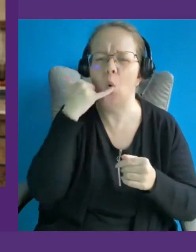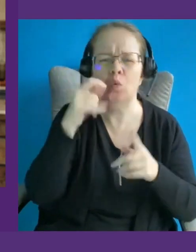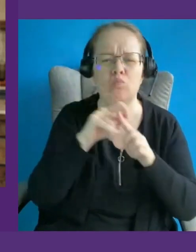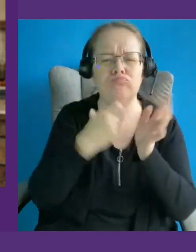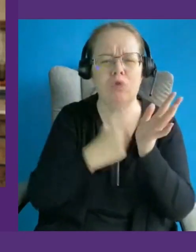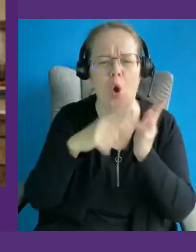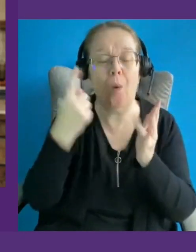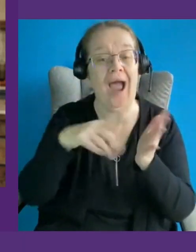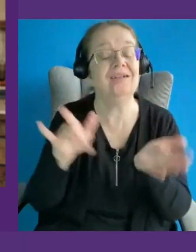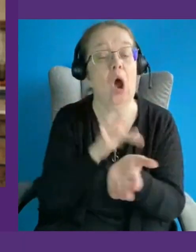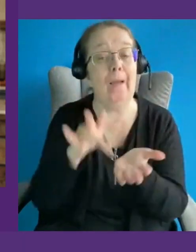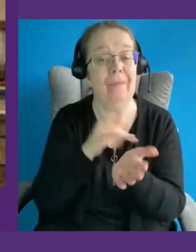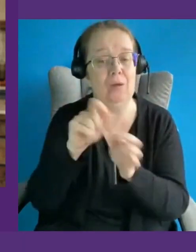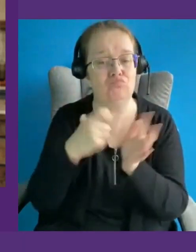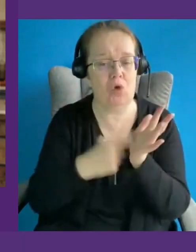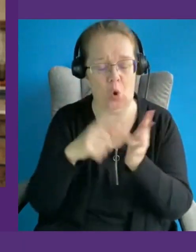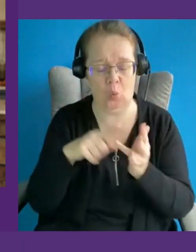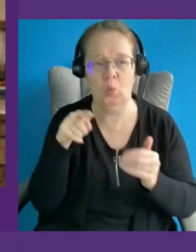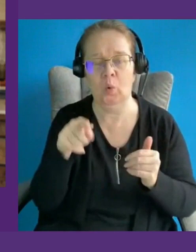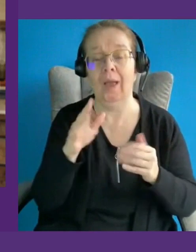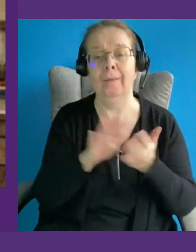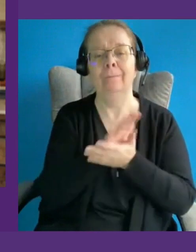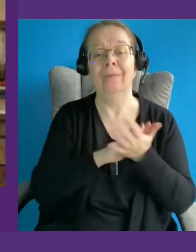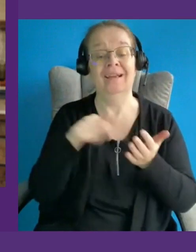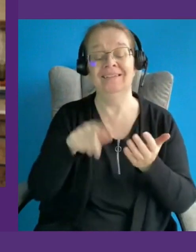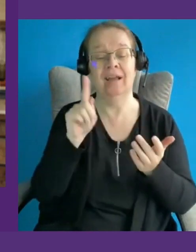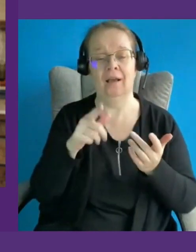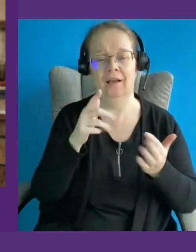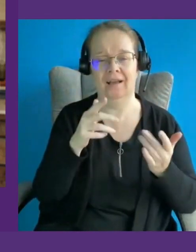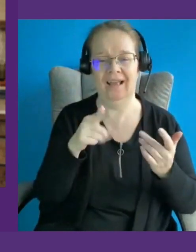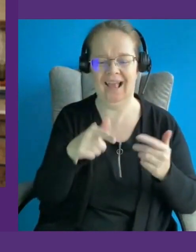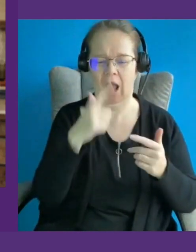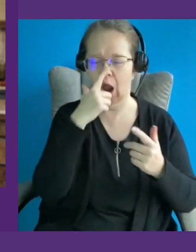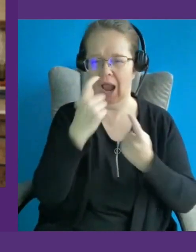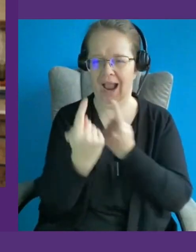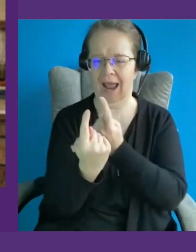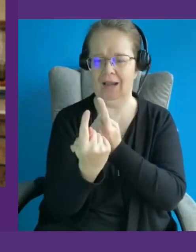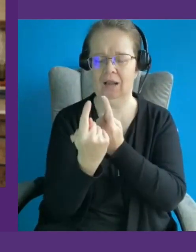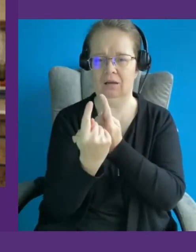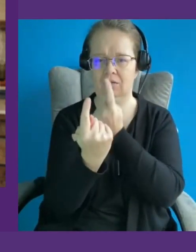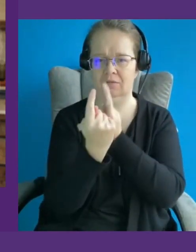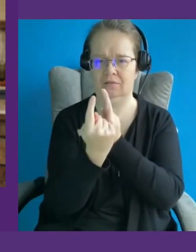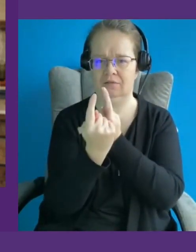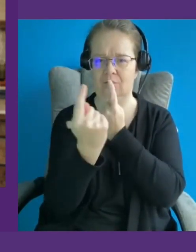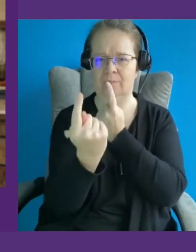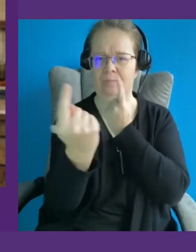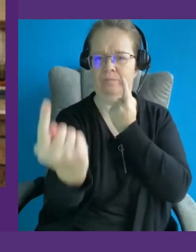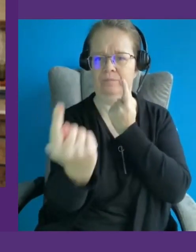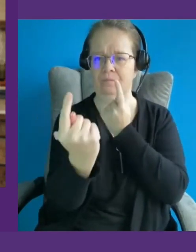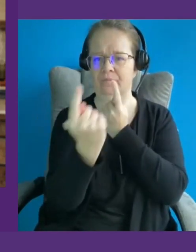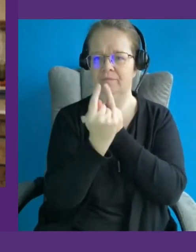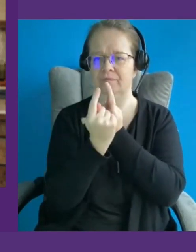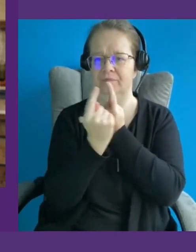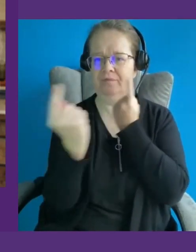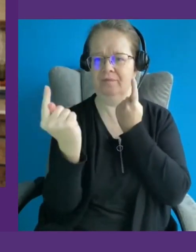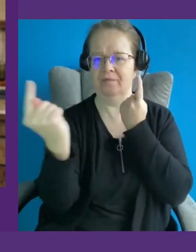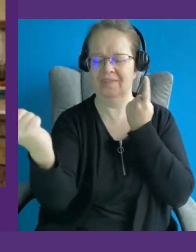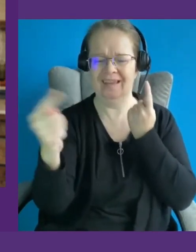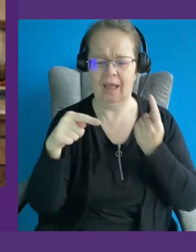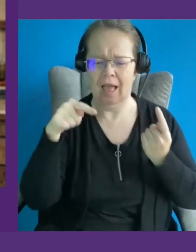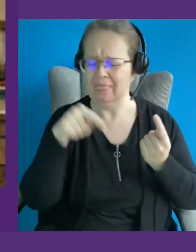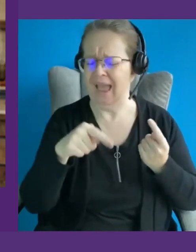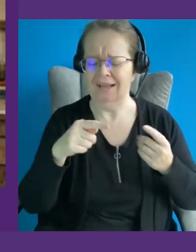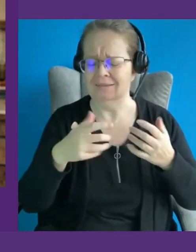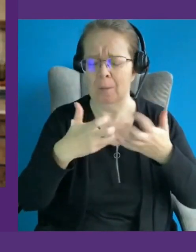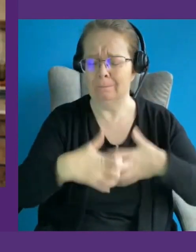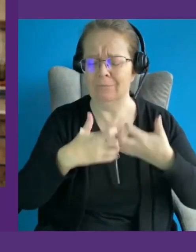to be able to understand proximity of someone to you. And it also takes some amazing machine learning algorithms to make this work as